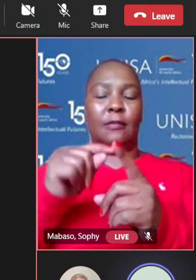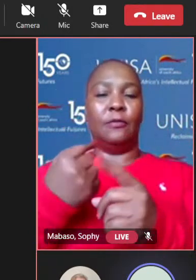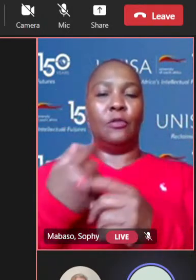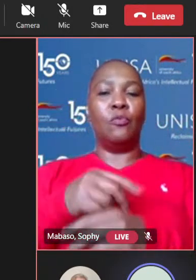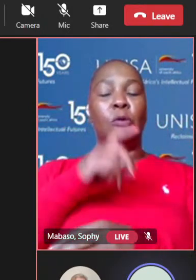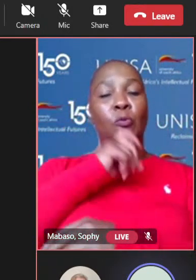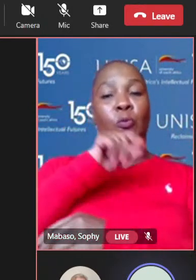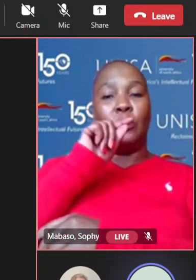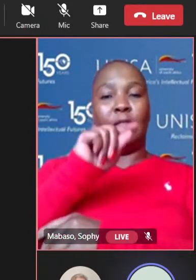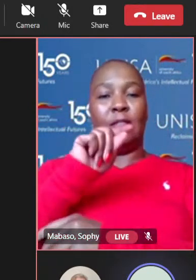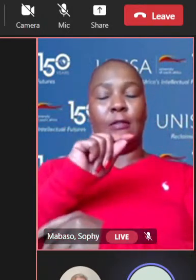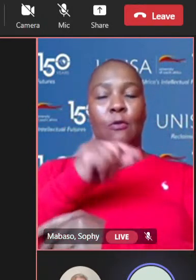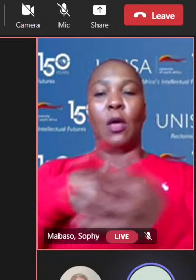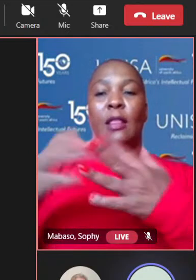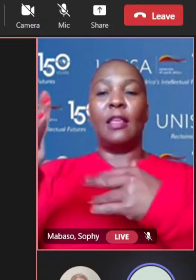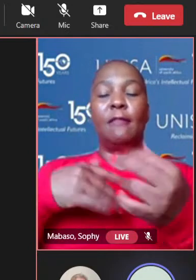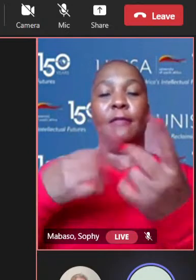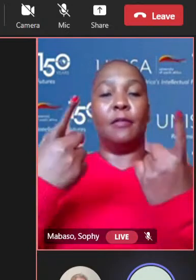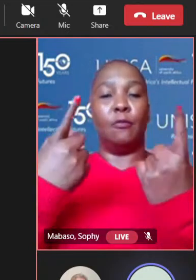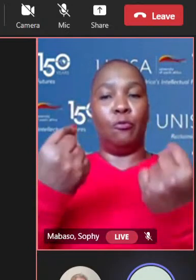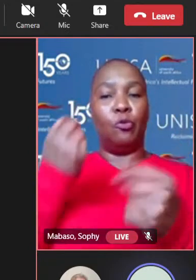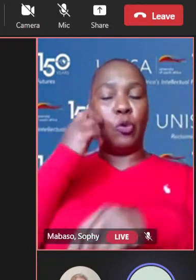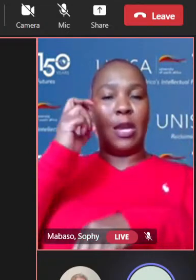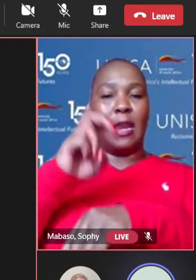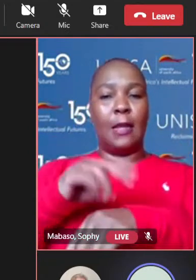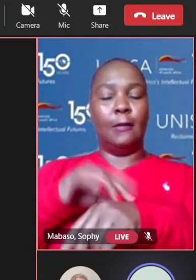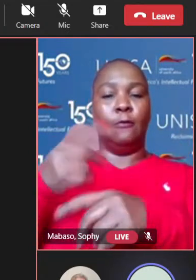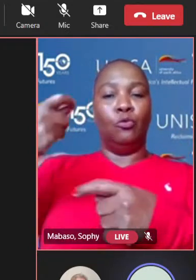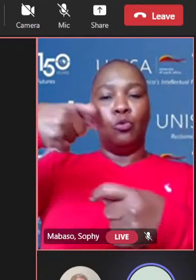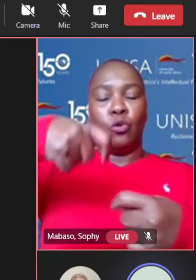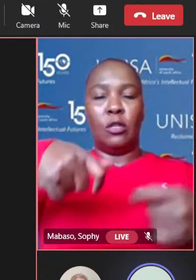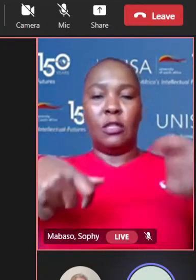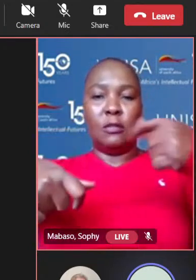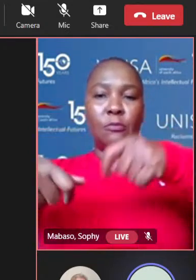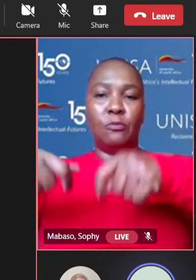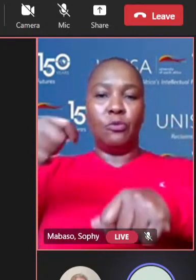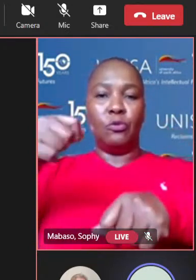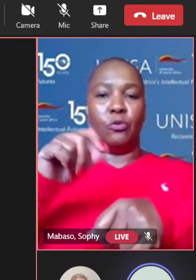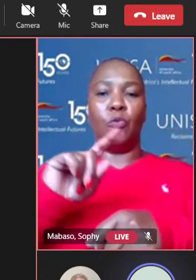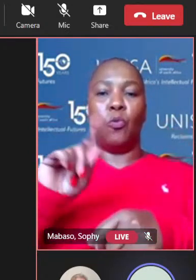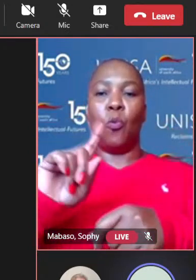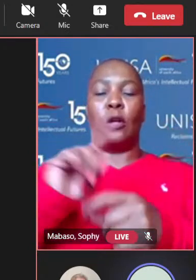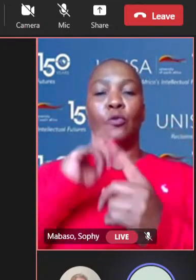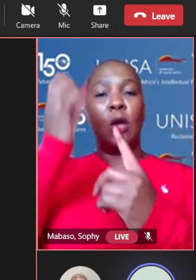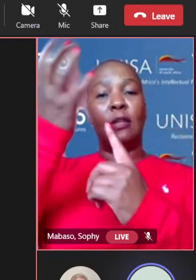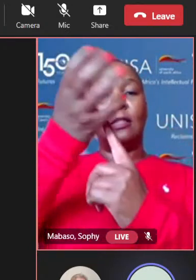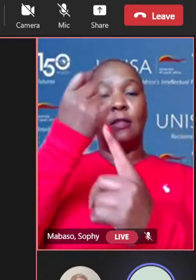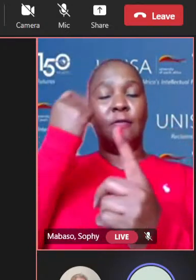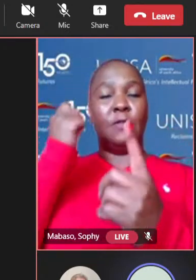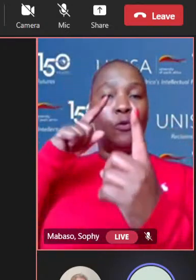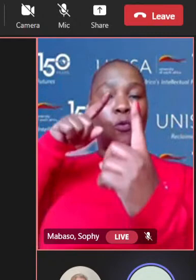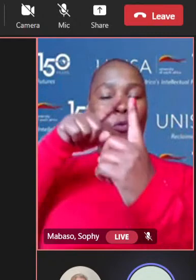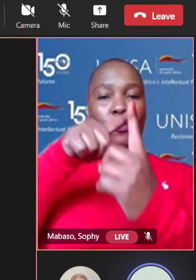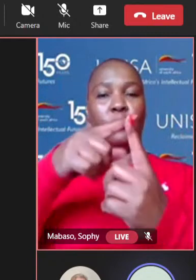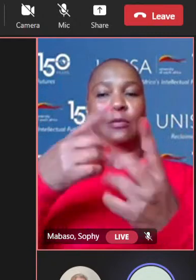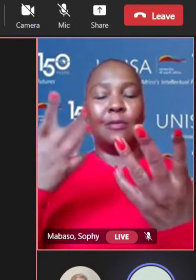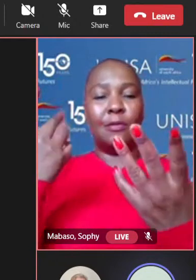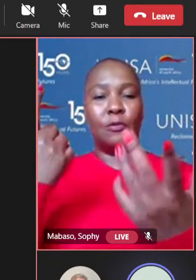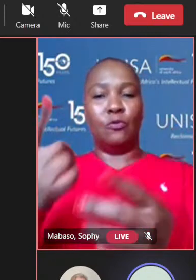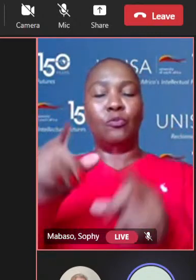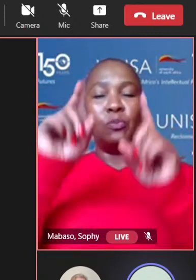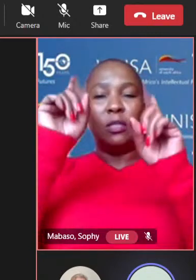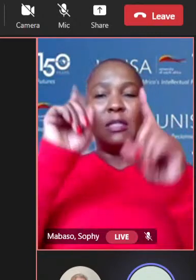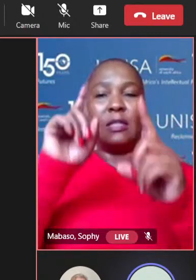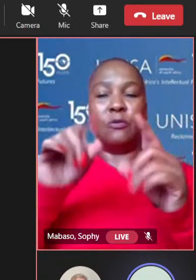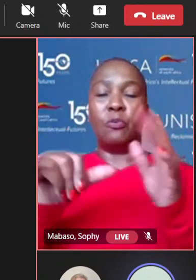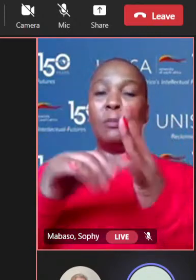but whatever you do need to contribute towards you achieving your goal. Okay, should be significant thing that will